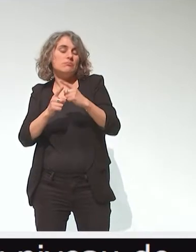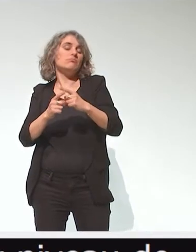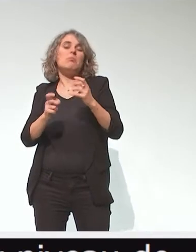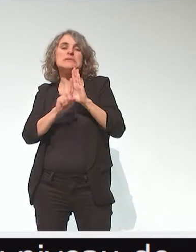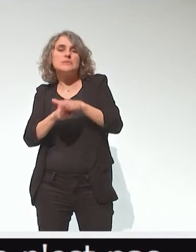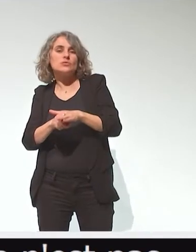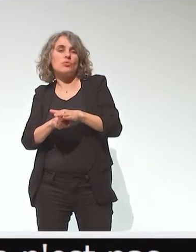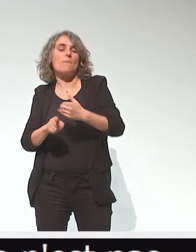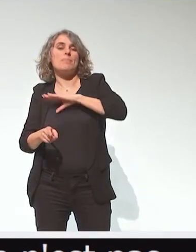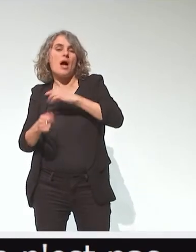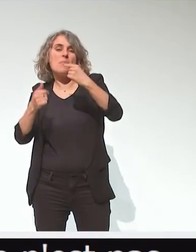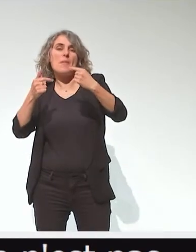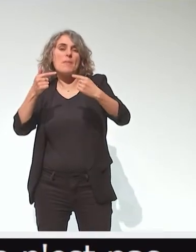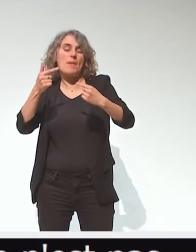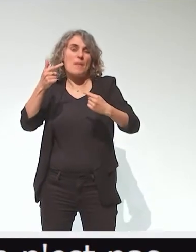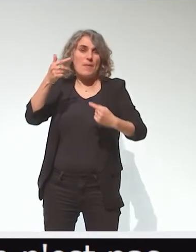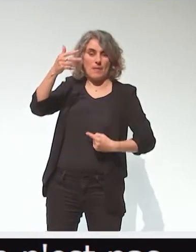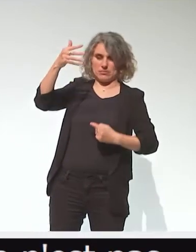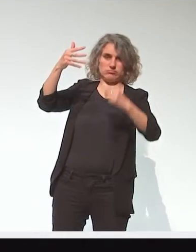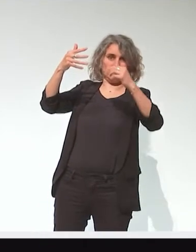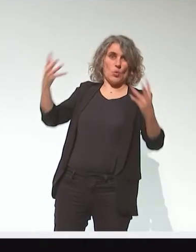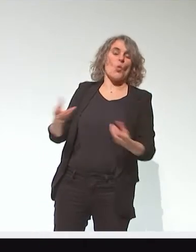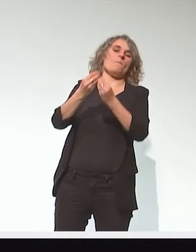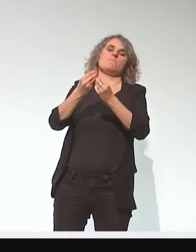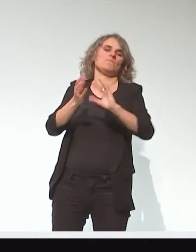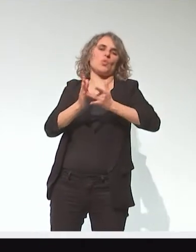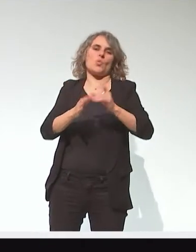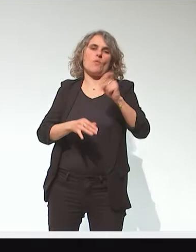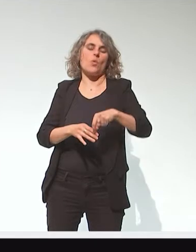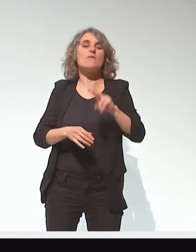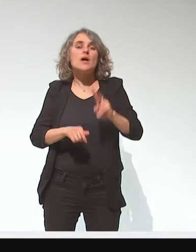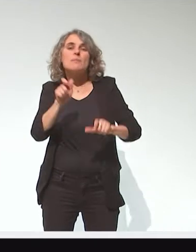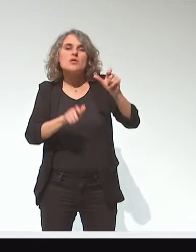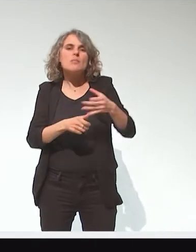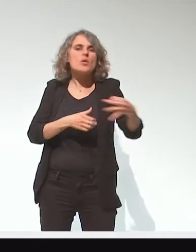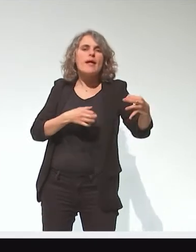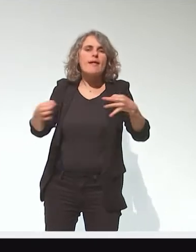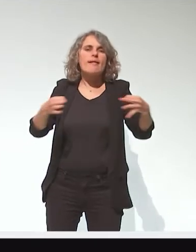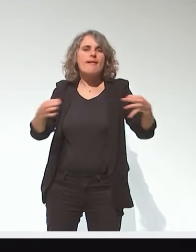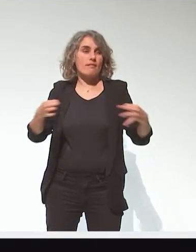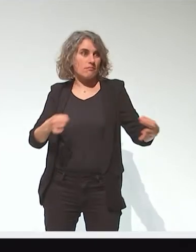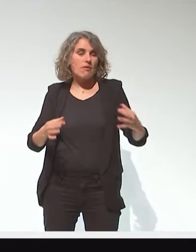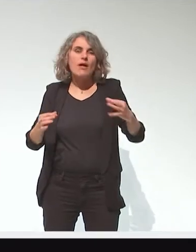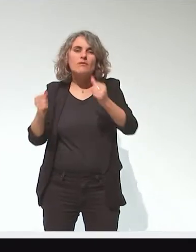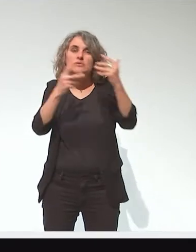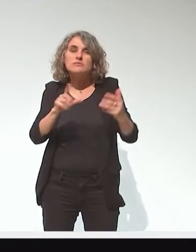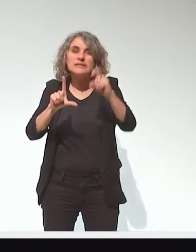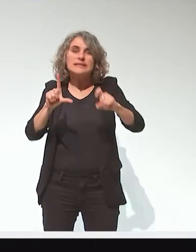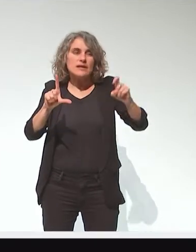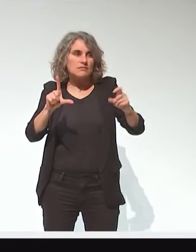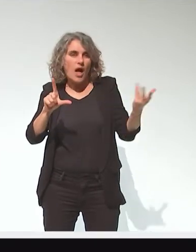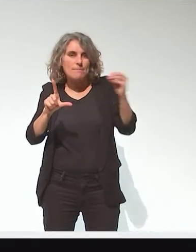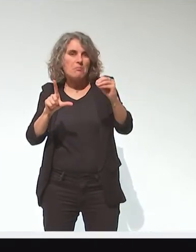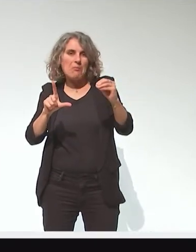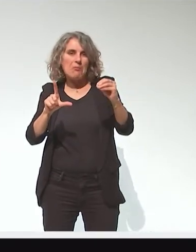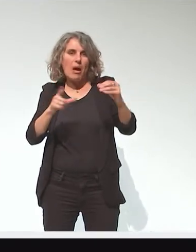societies. They are quite literally lost from the statistics. And of course, we also have to challenge prejudice in our societies.